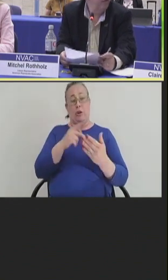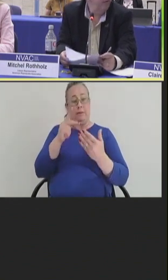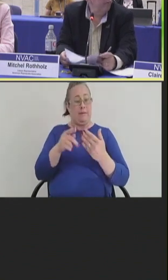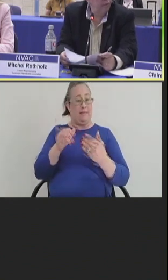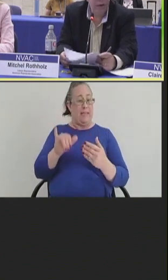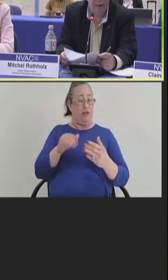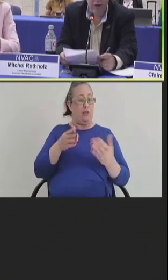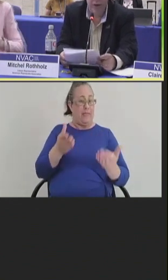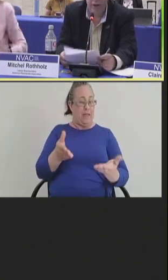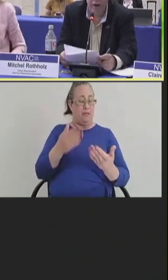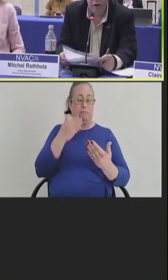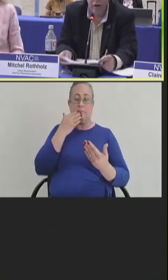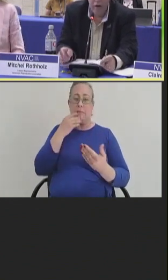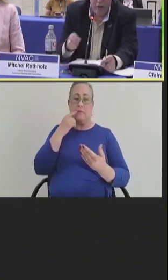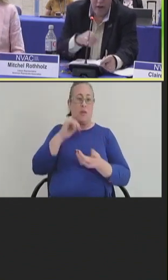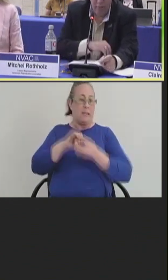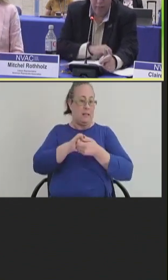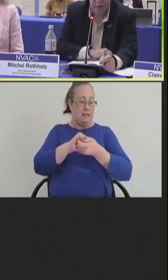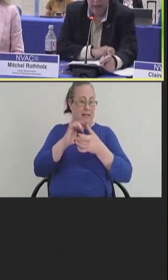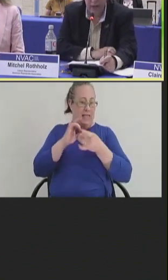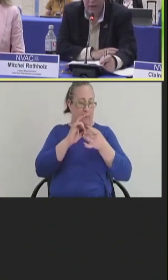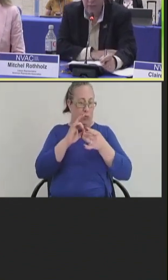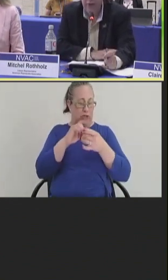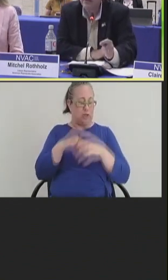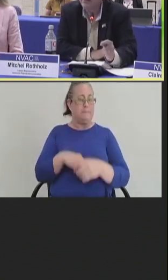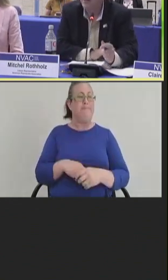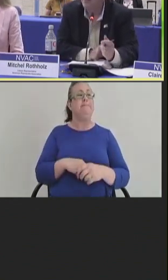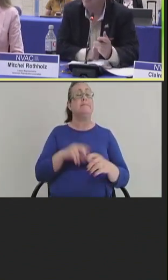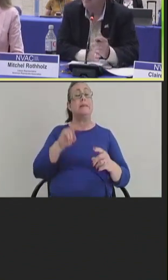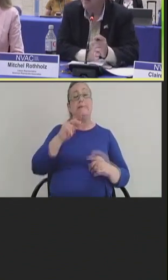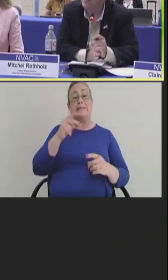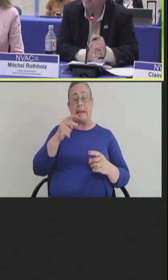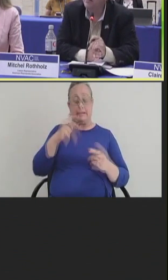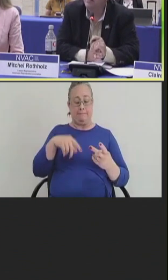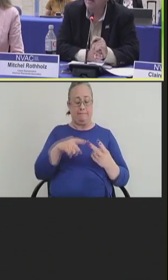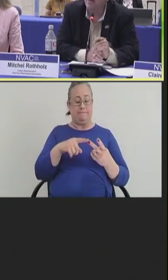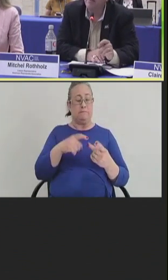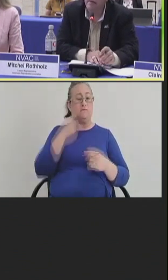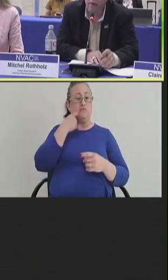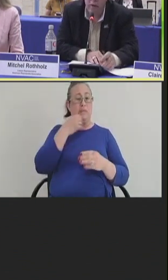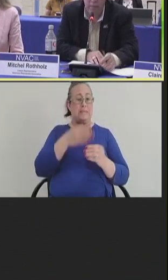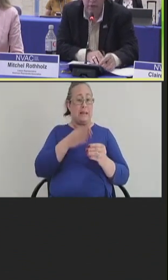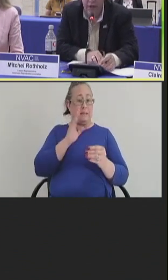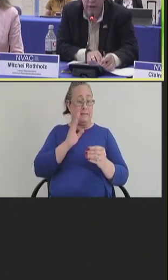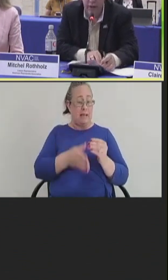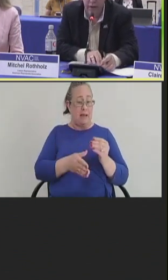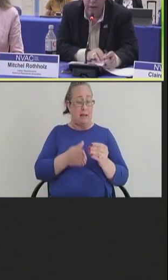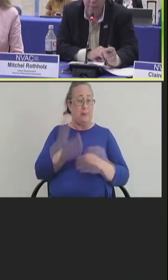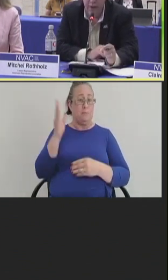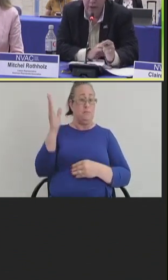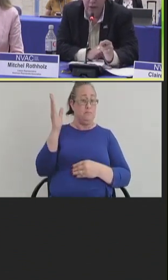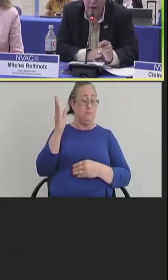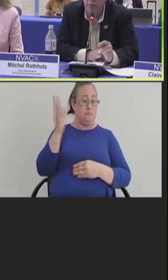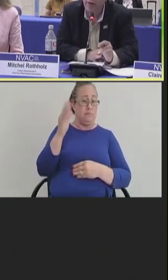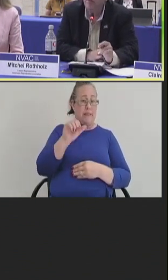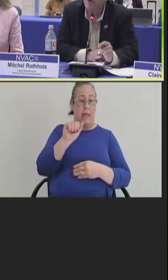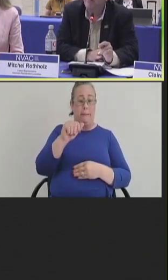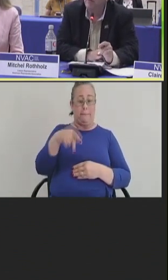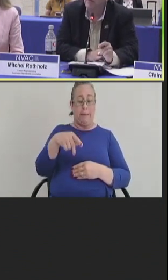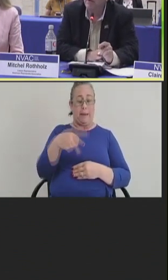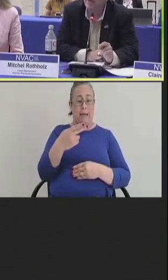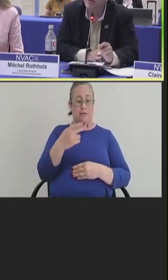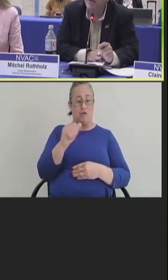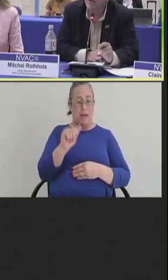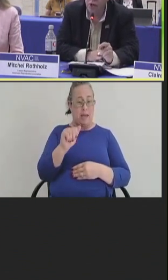the collaboration there. Second, we just got done presenting the APHA